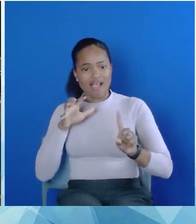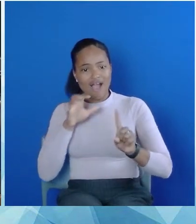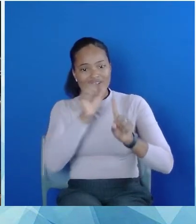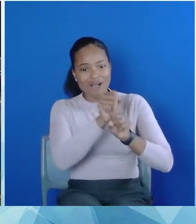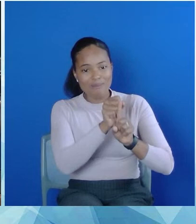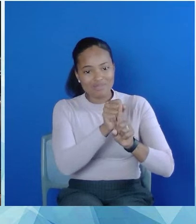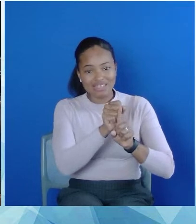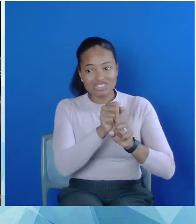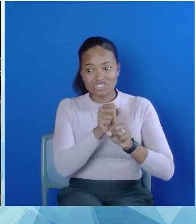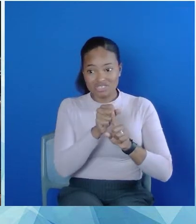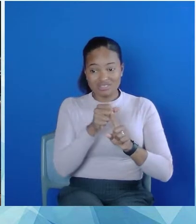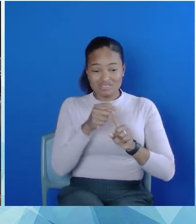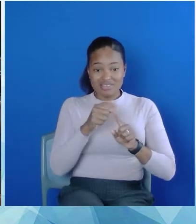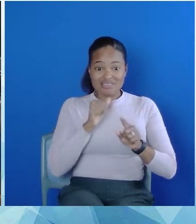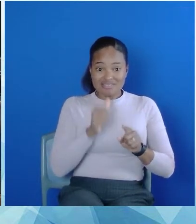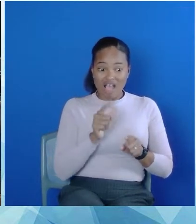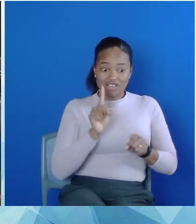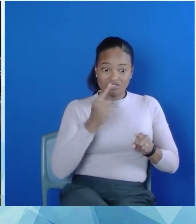highlighting